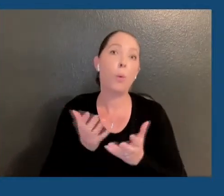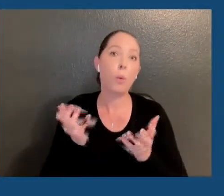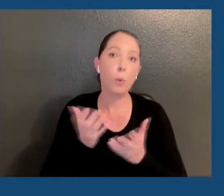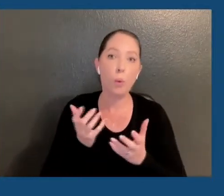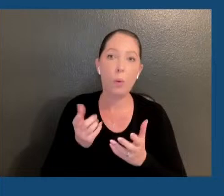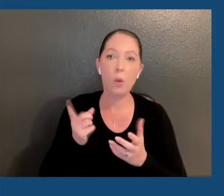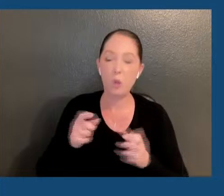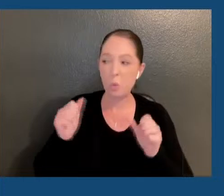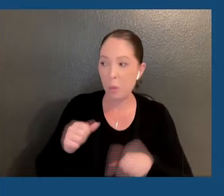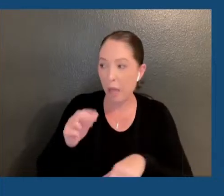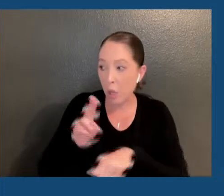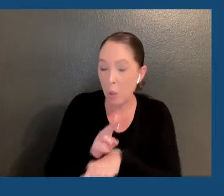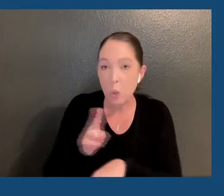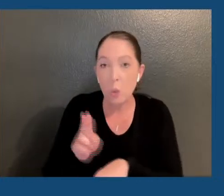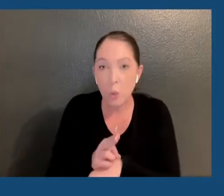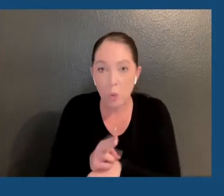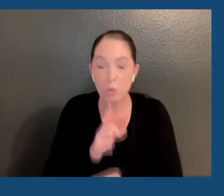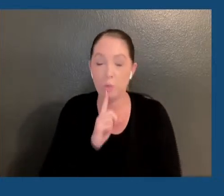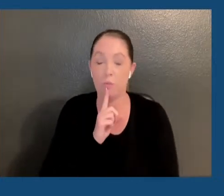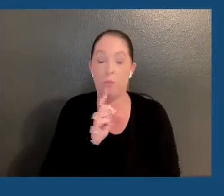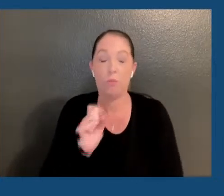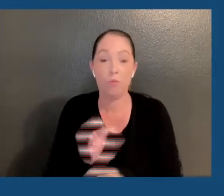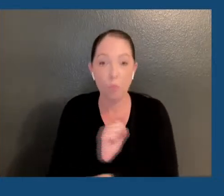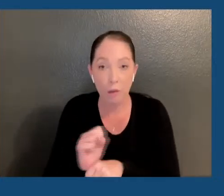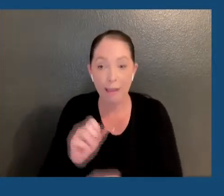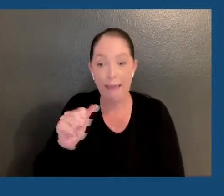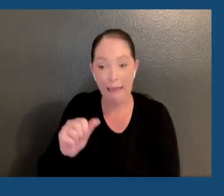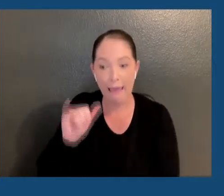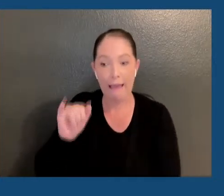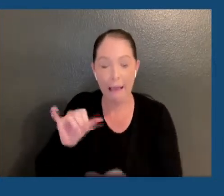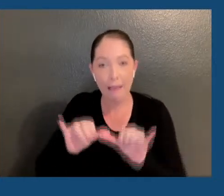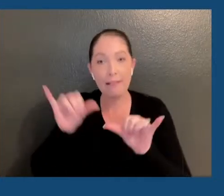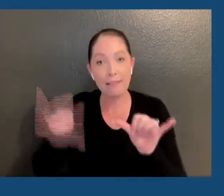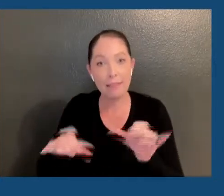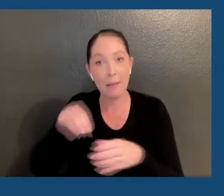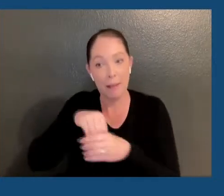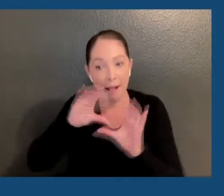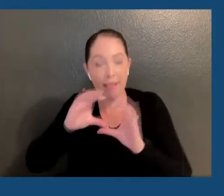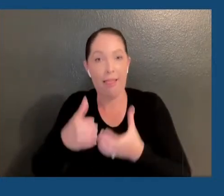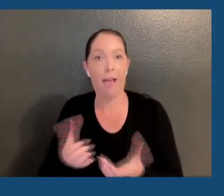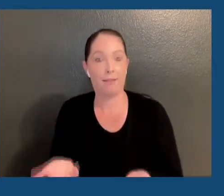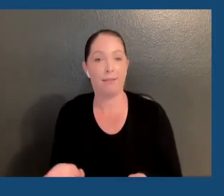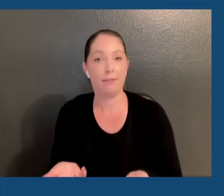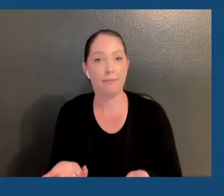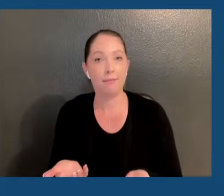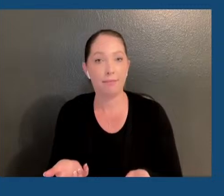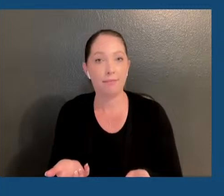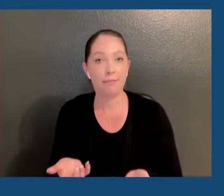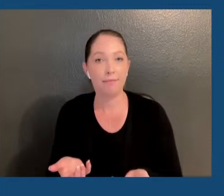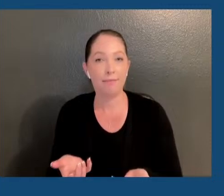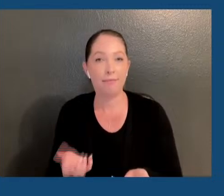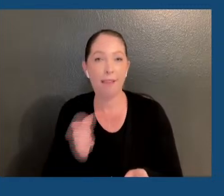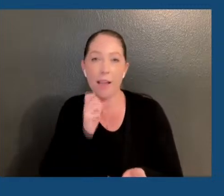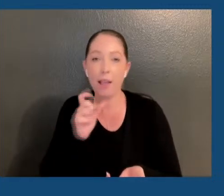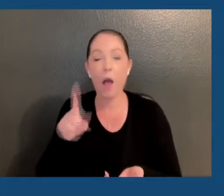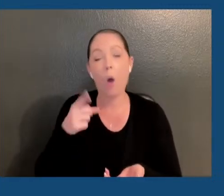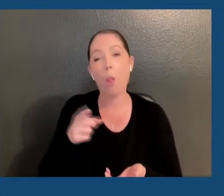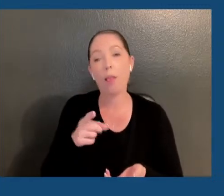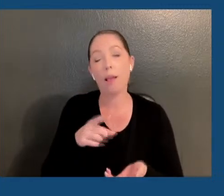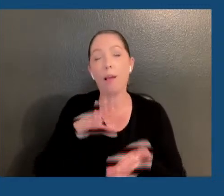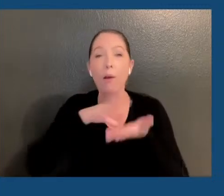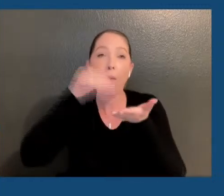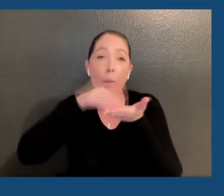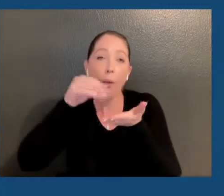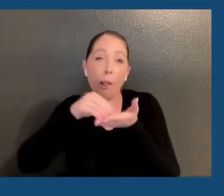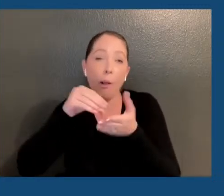use a real AI system in your course rather than speak about it or learn about it in